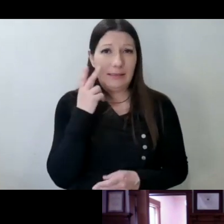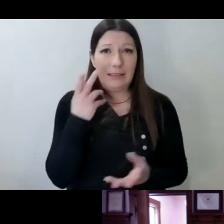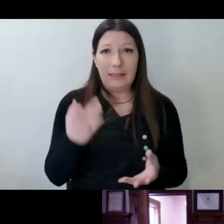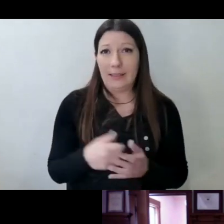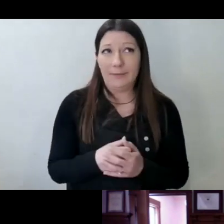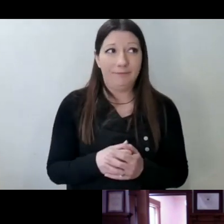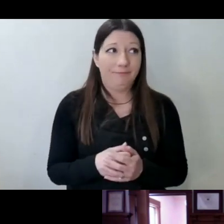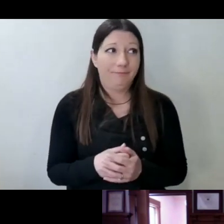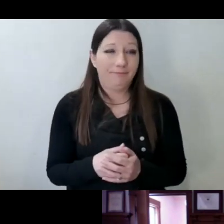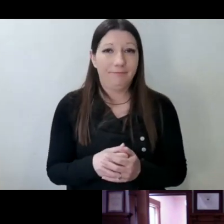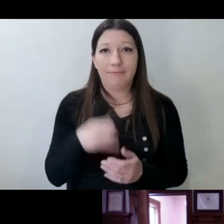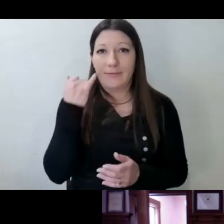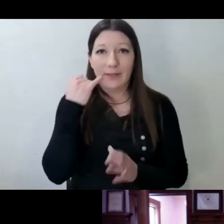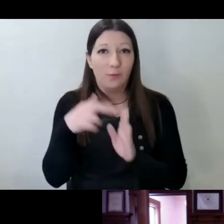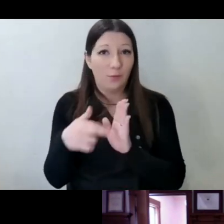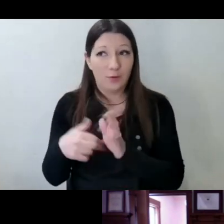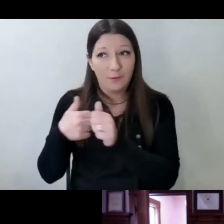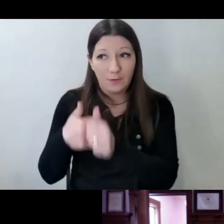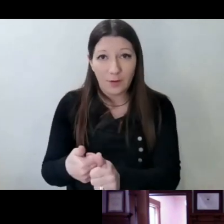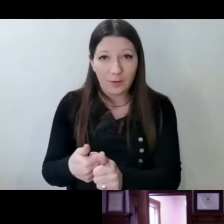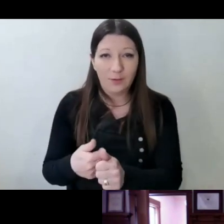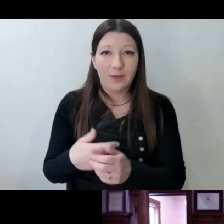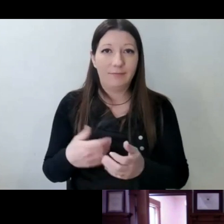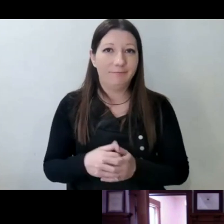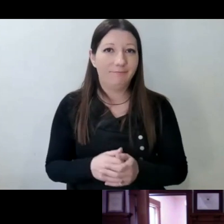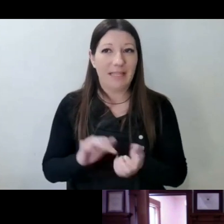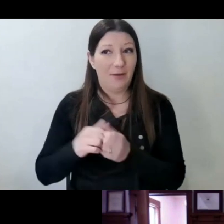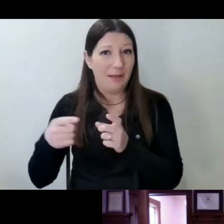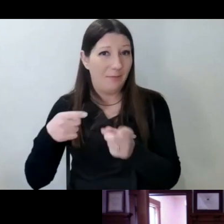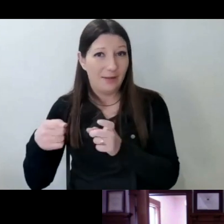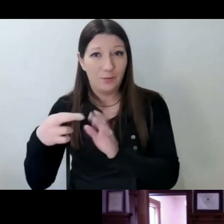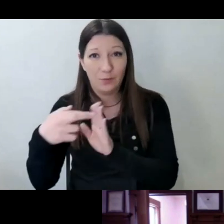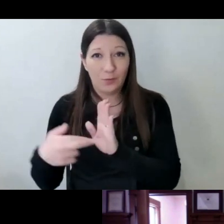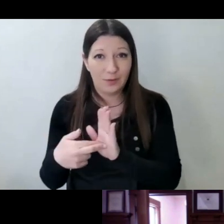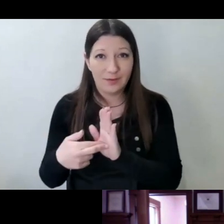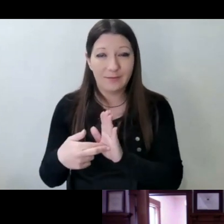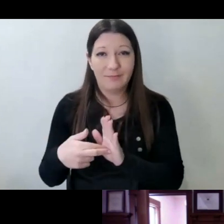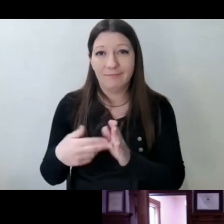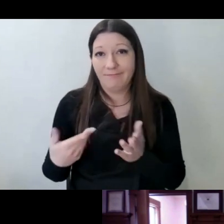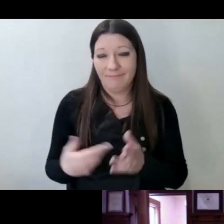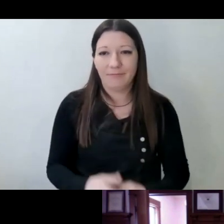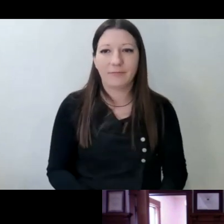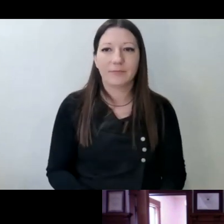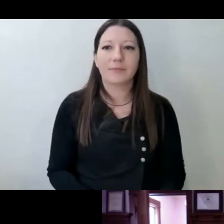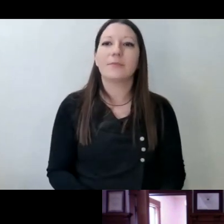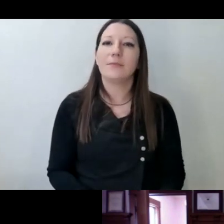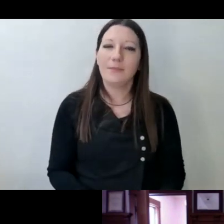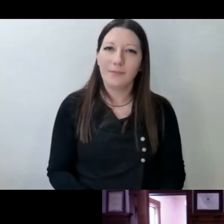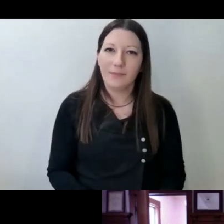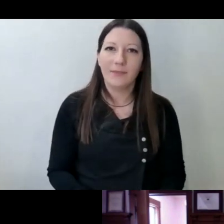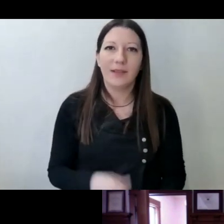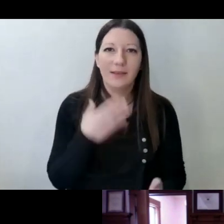of ensure that they're being followed. Right, thank you. I have also here a question about gentrification